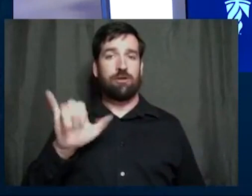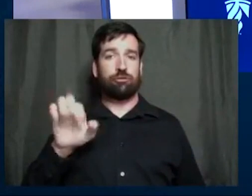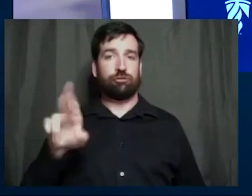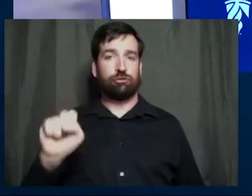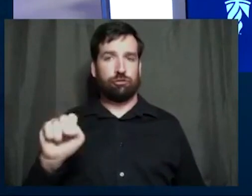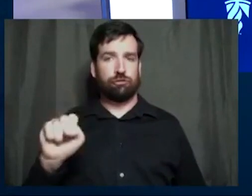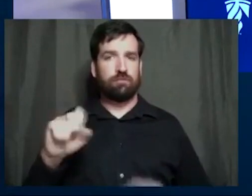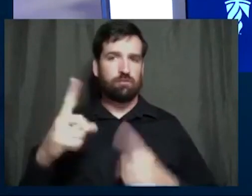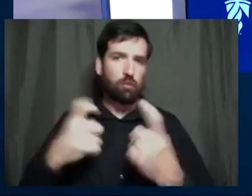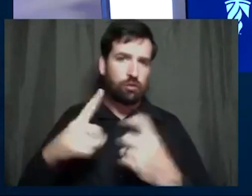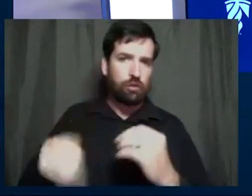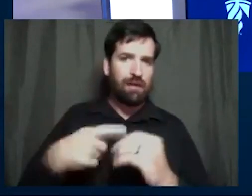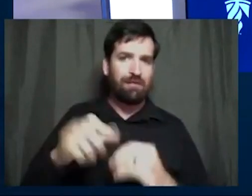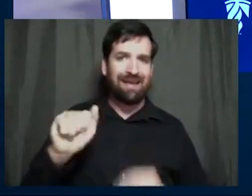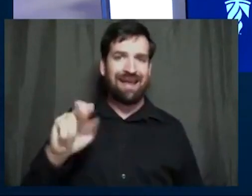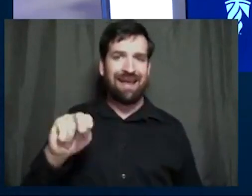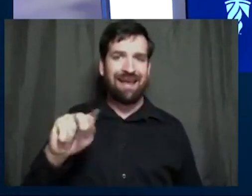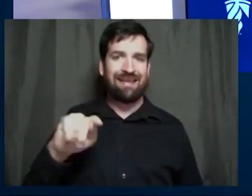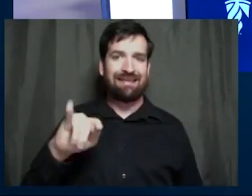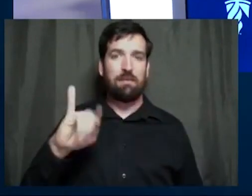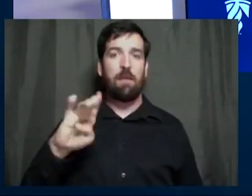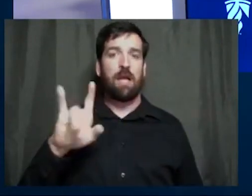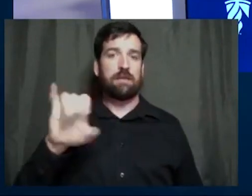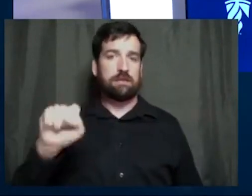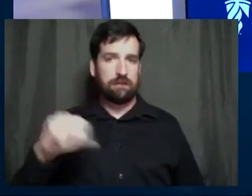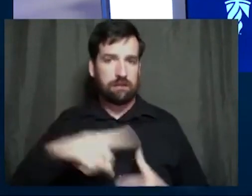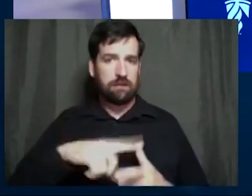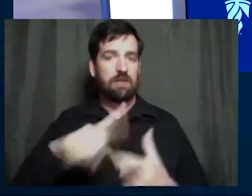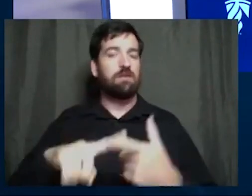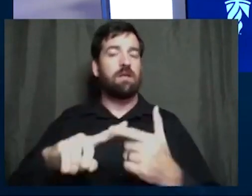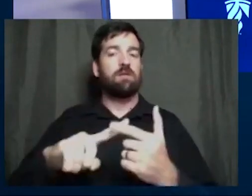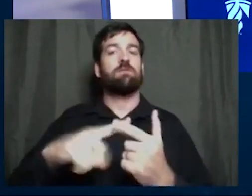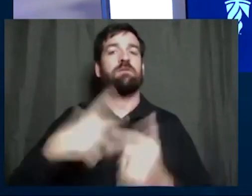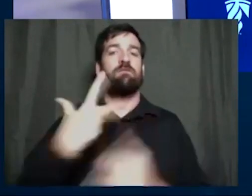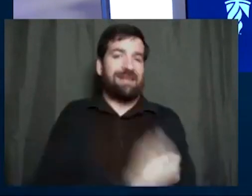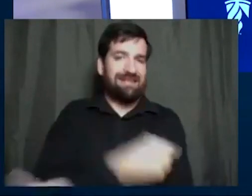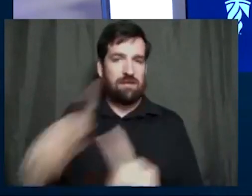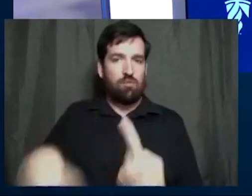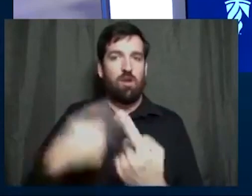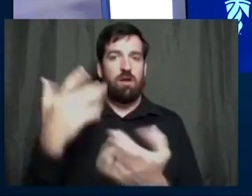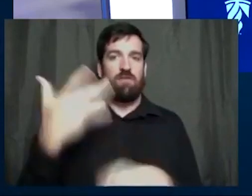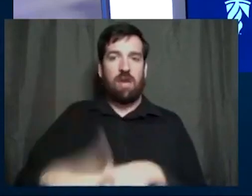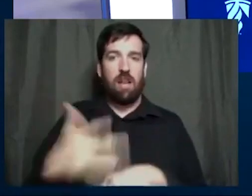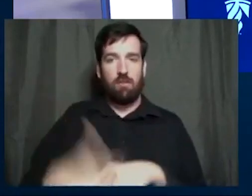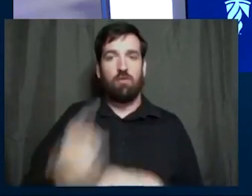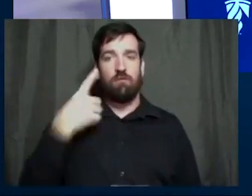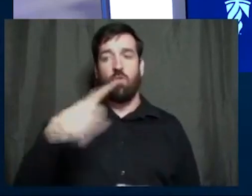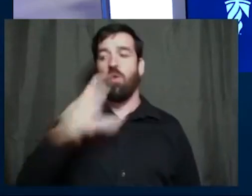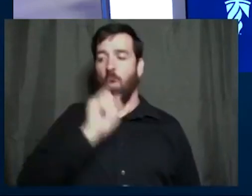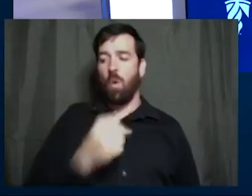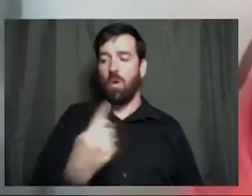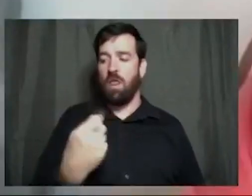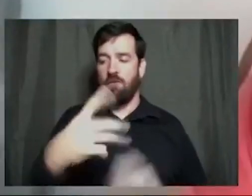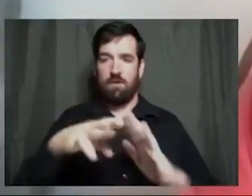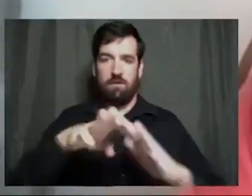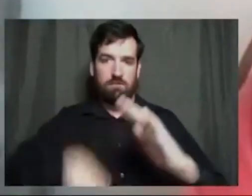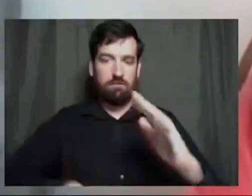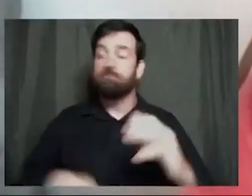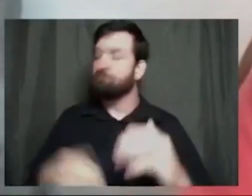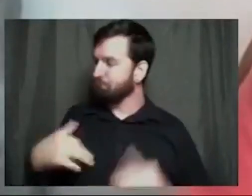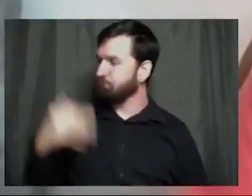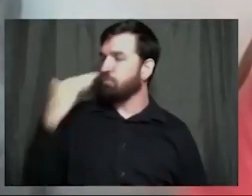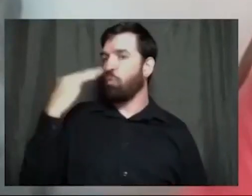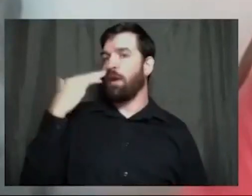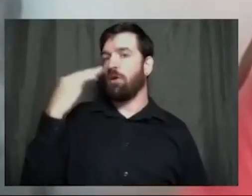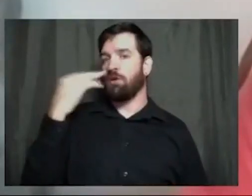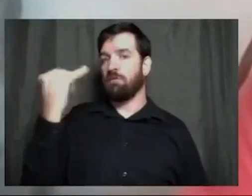antibodies and getting the vaccine when it is available for those 11 and under. Yeah, absolutely. I'm aware that if